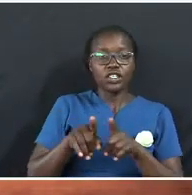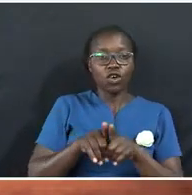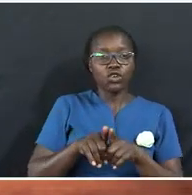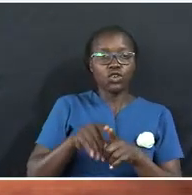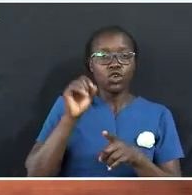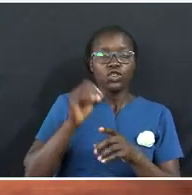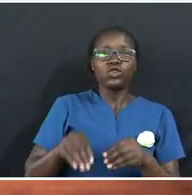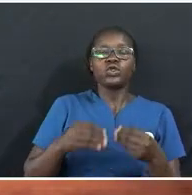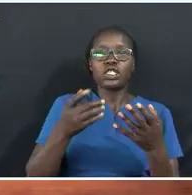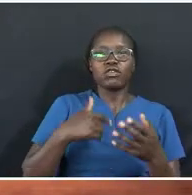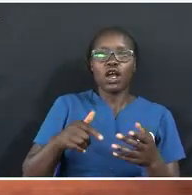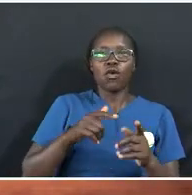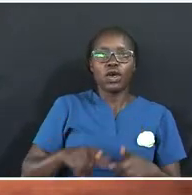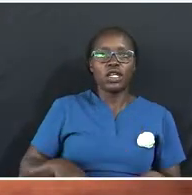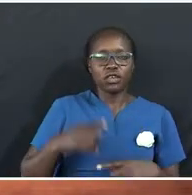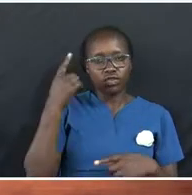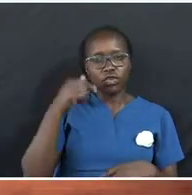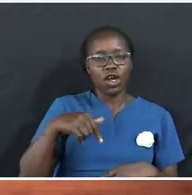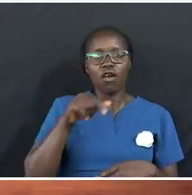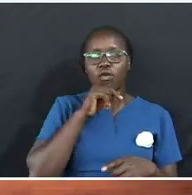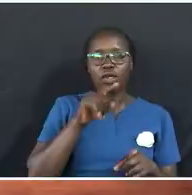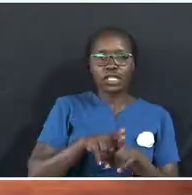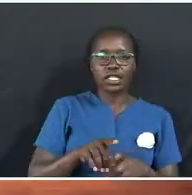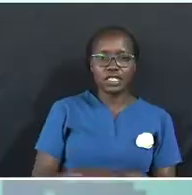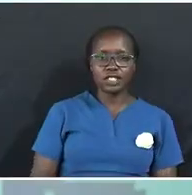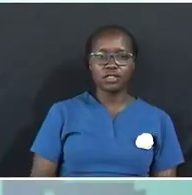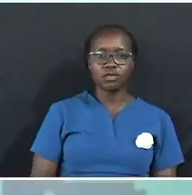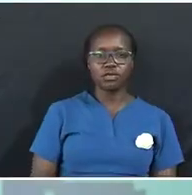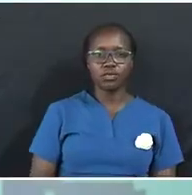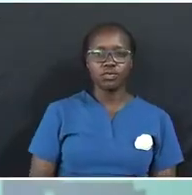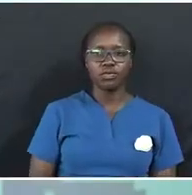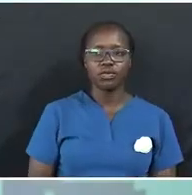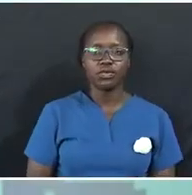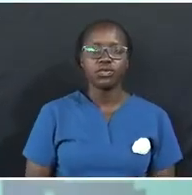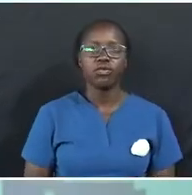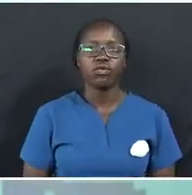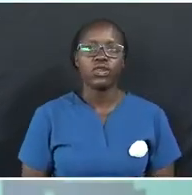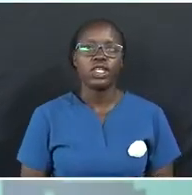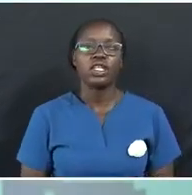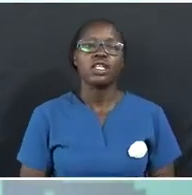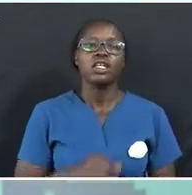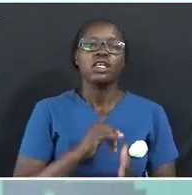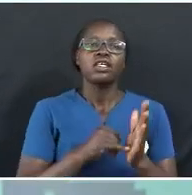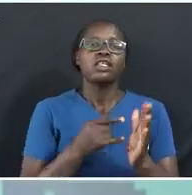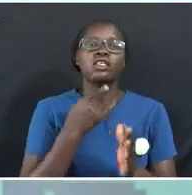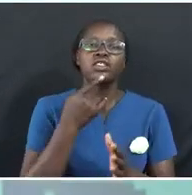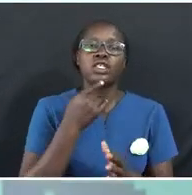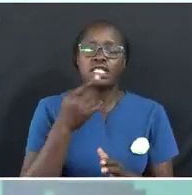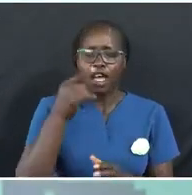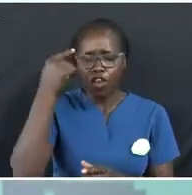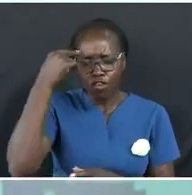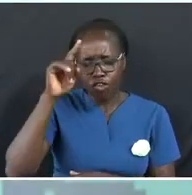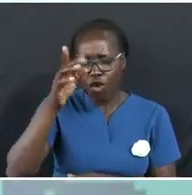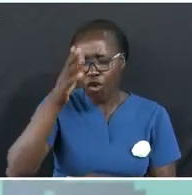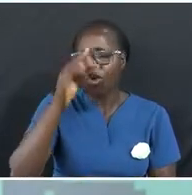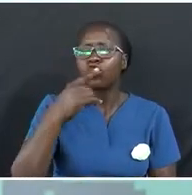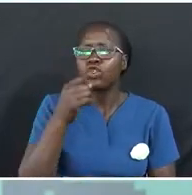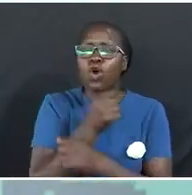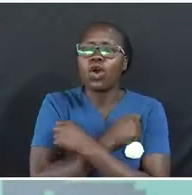lay down our lives for the brethren. Yes. John chapter 3, verse 16 says, for God so loved the